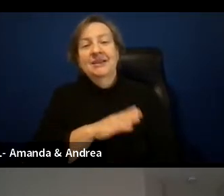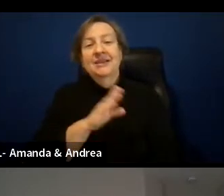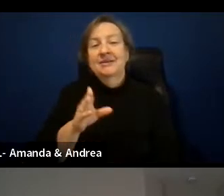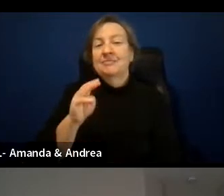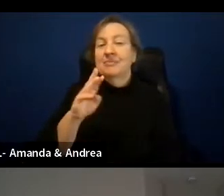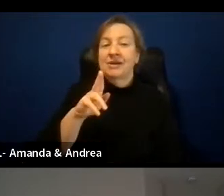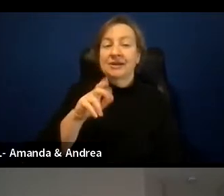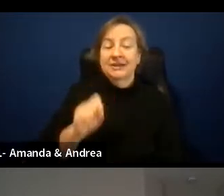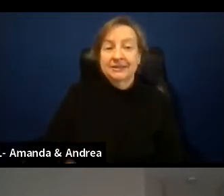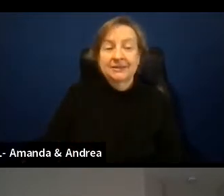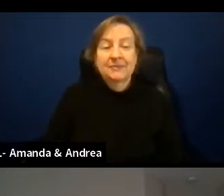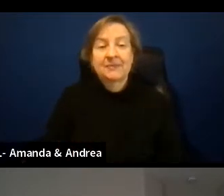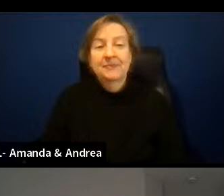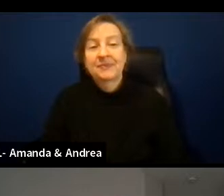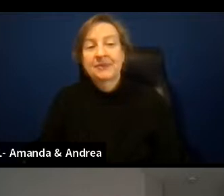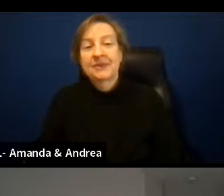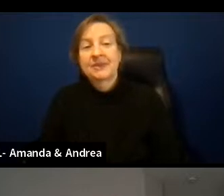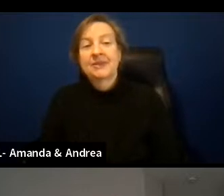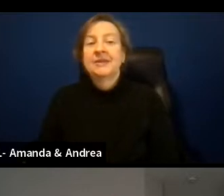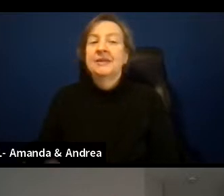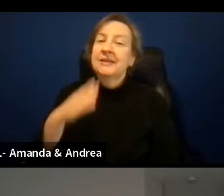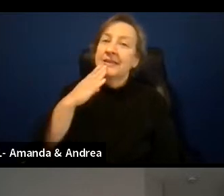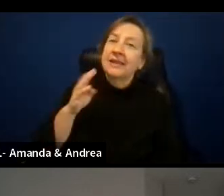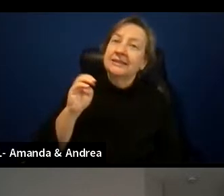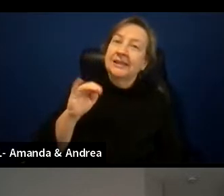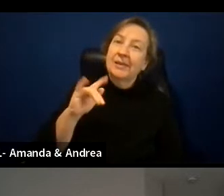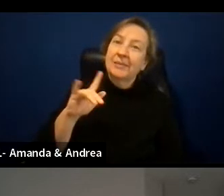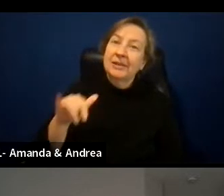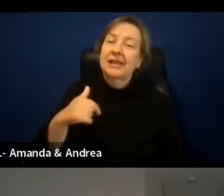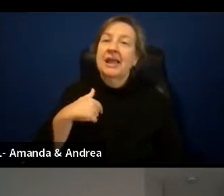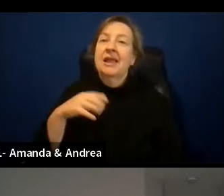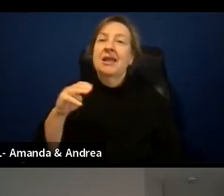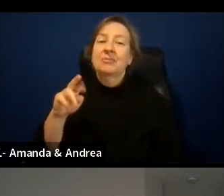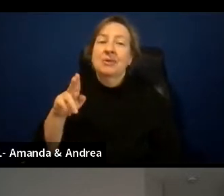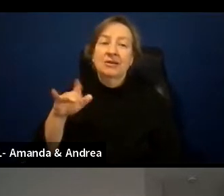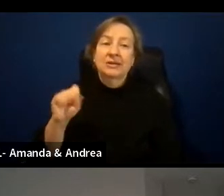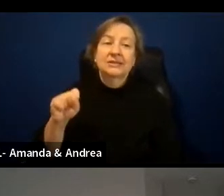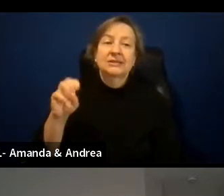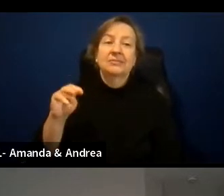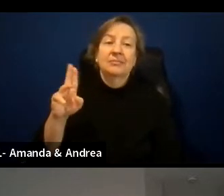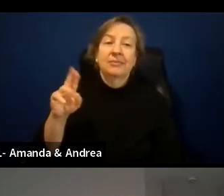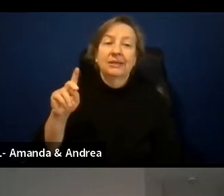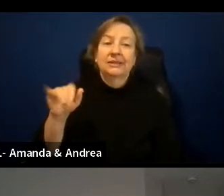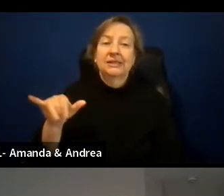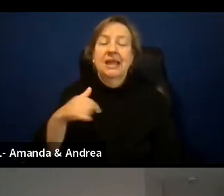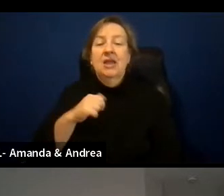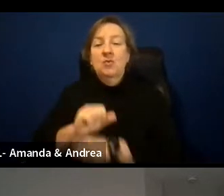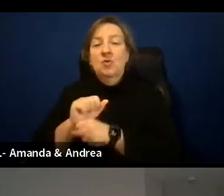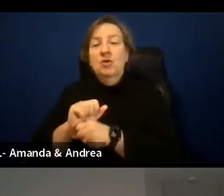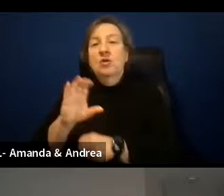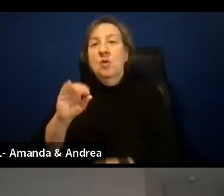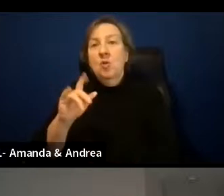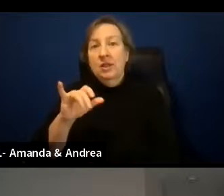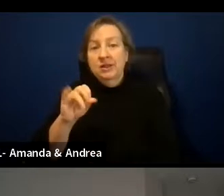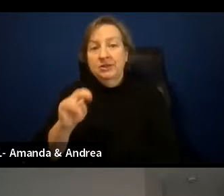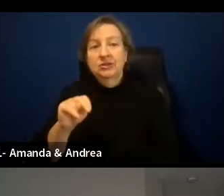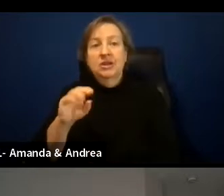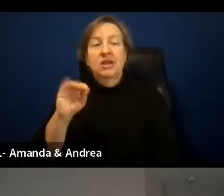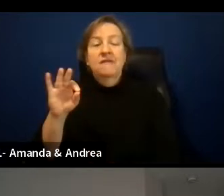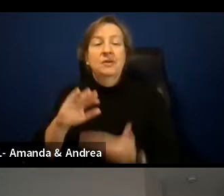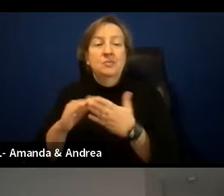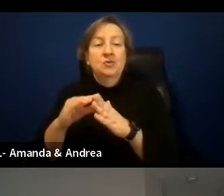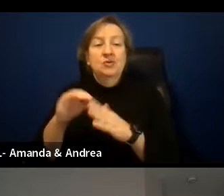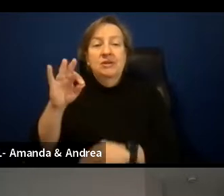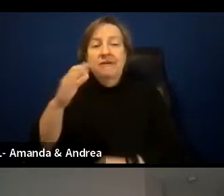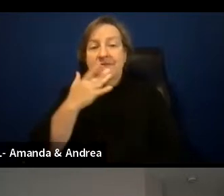Peter. Thanks, Emily. I'm Marcus Mundy. I work at the Coalition of Communities of Color.